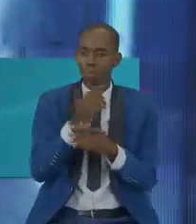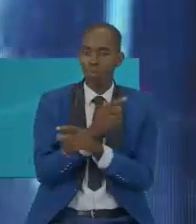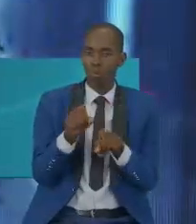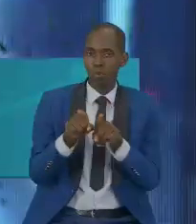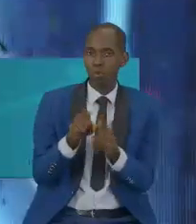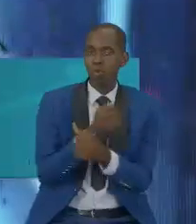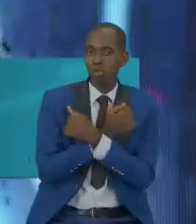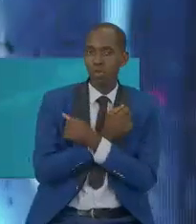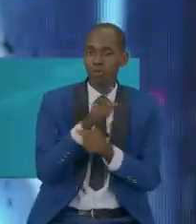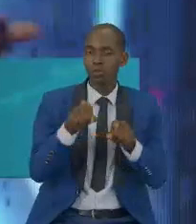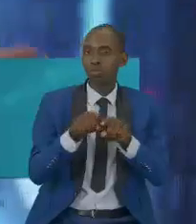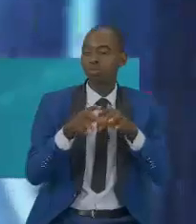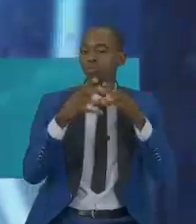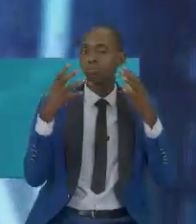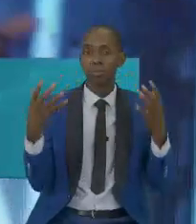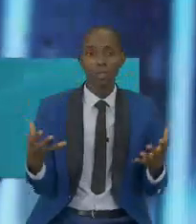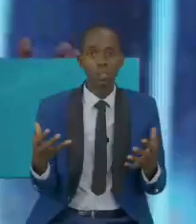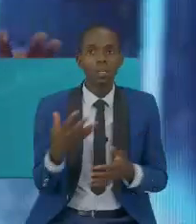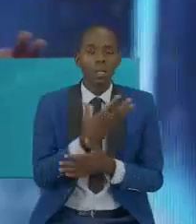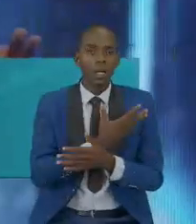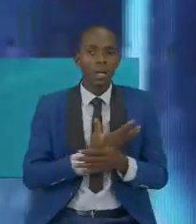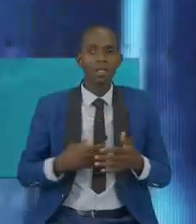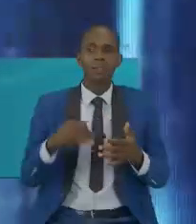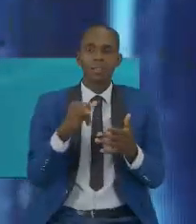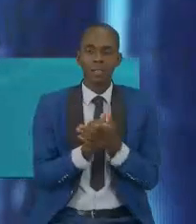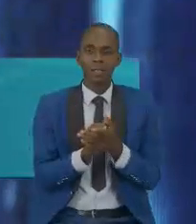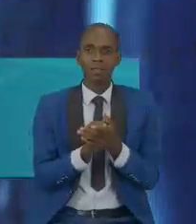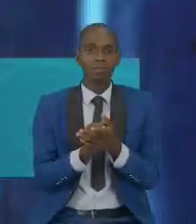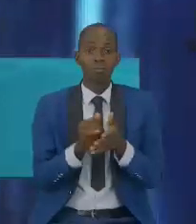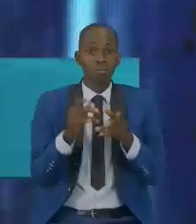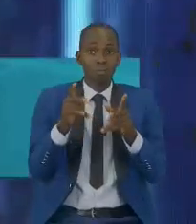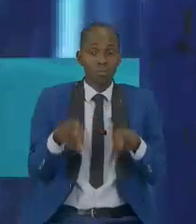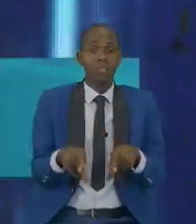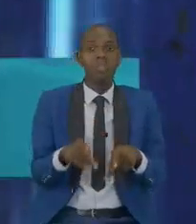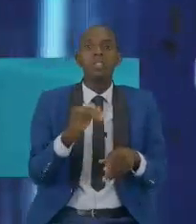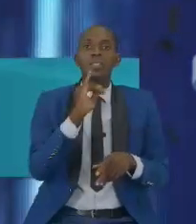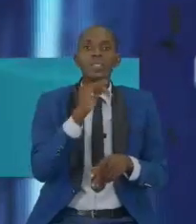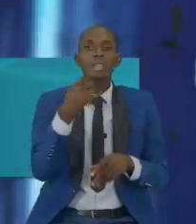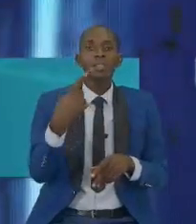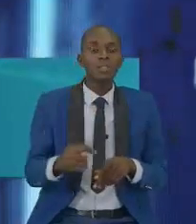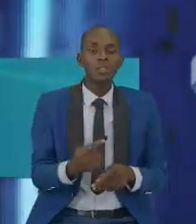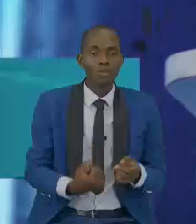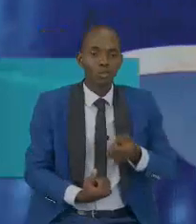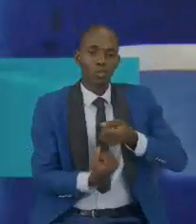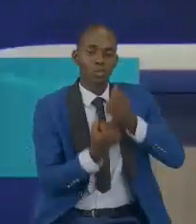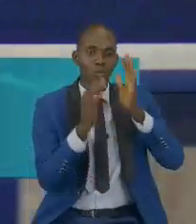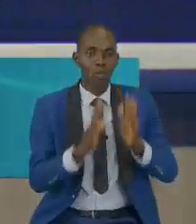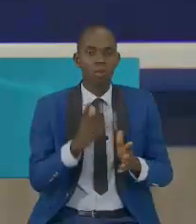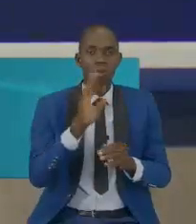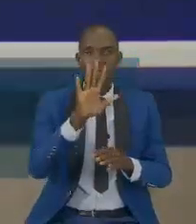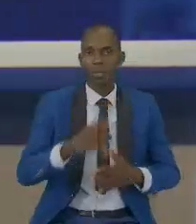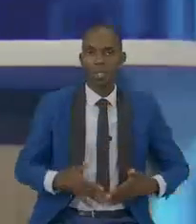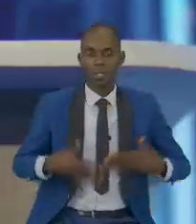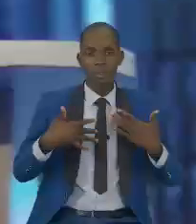so much and is the source of all revenue in your life, is